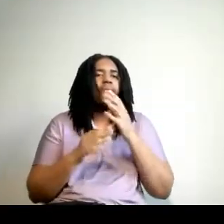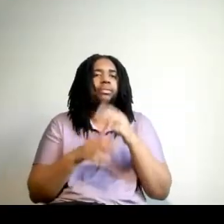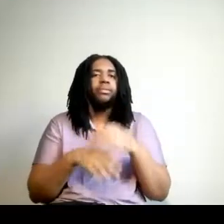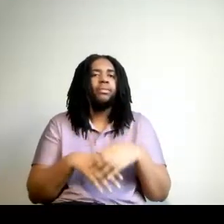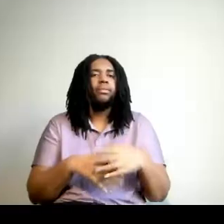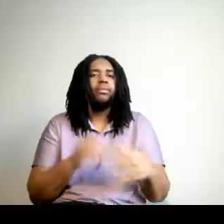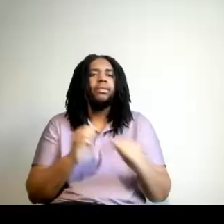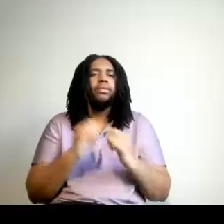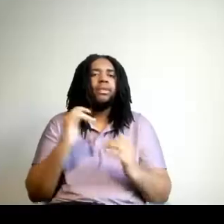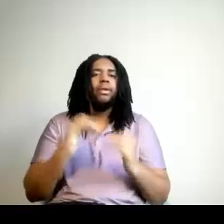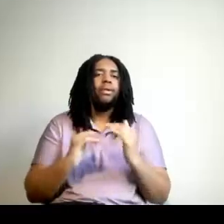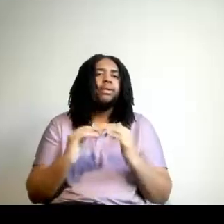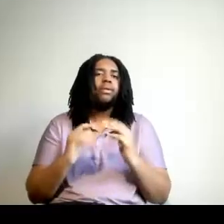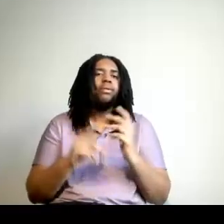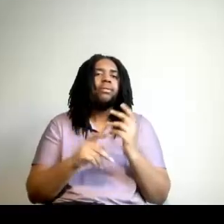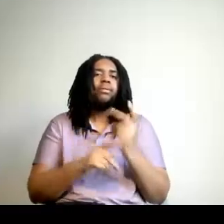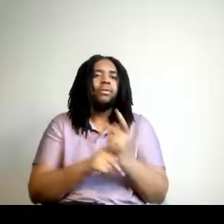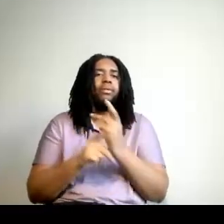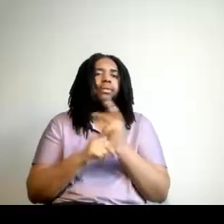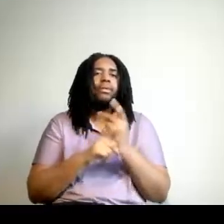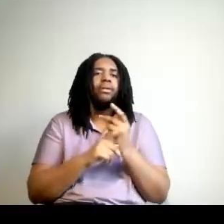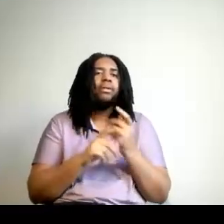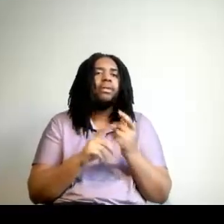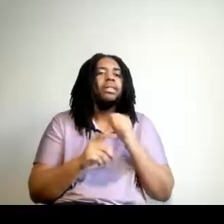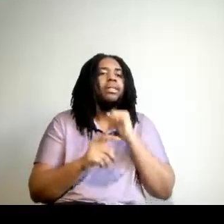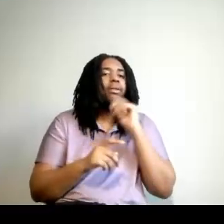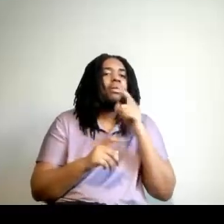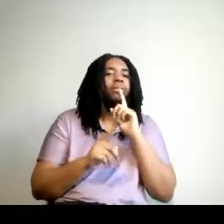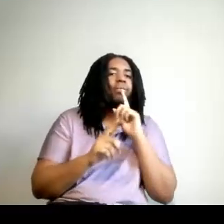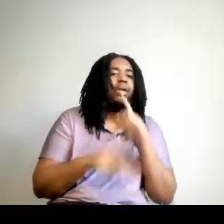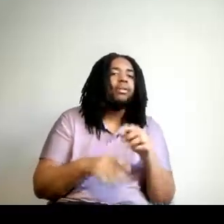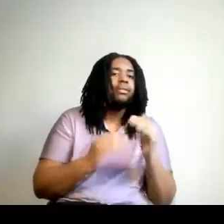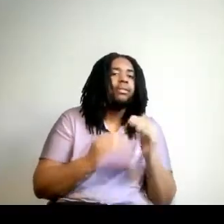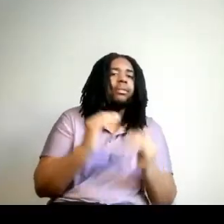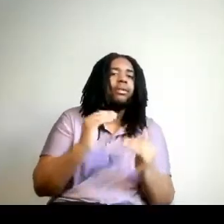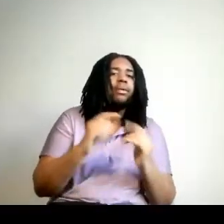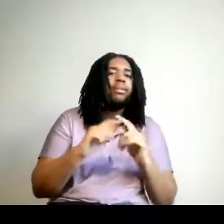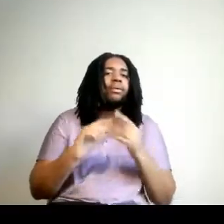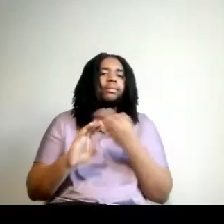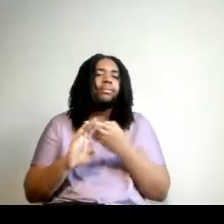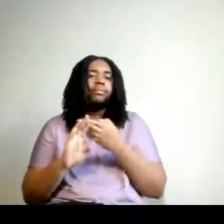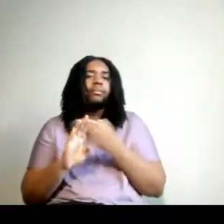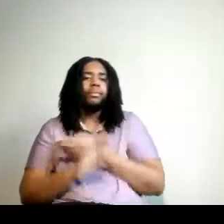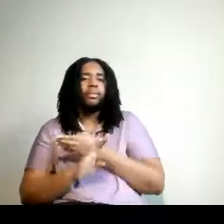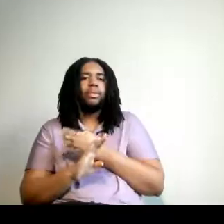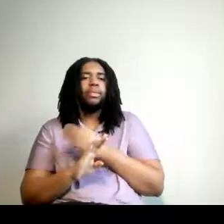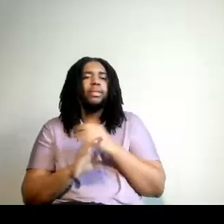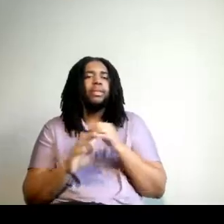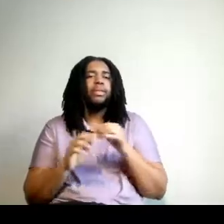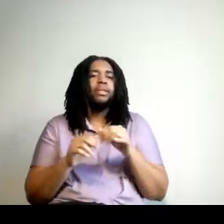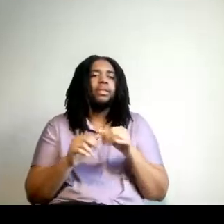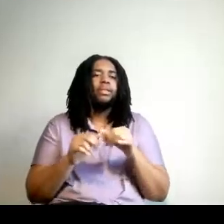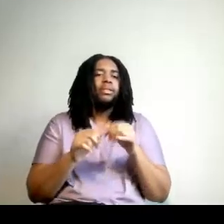to disparities to preventing them by changing the system, not just the